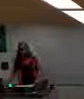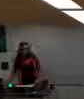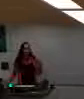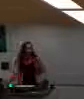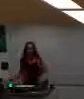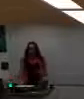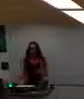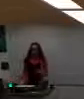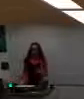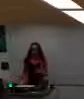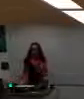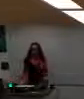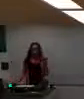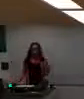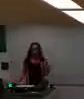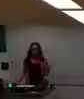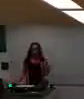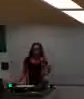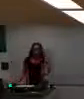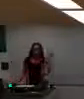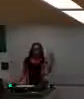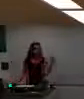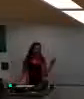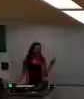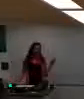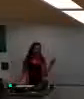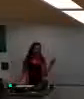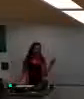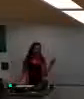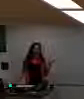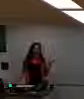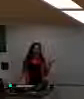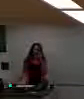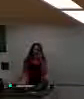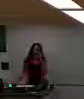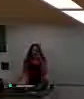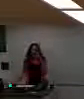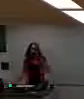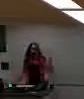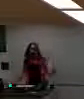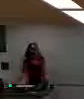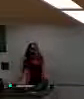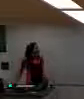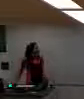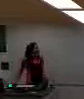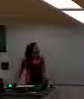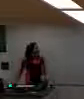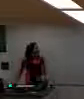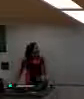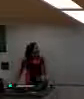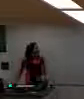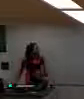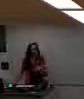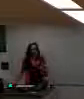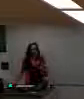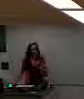lot of moral panics. We might just remember the kind of all the discussions around Facebook and